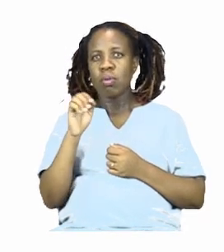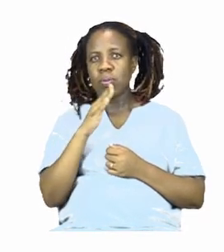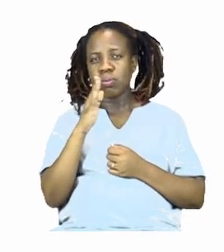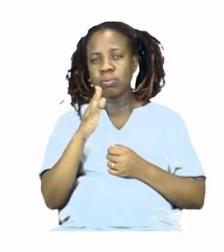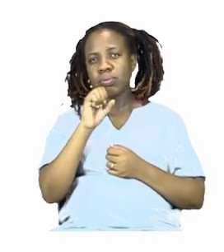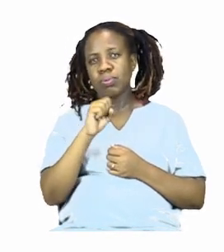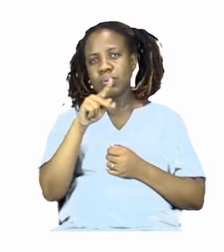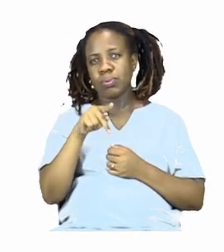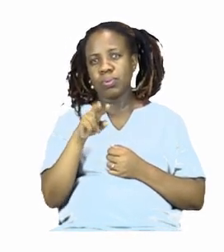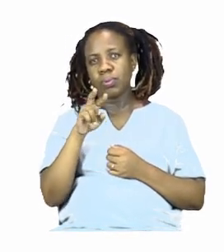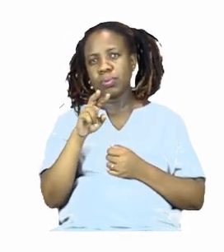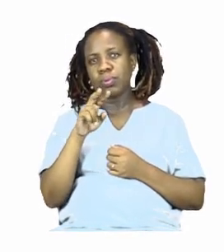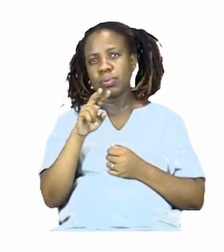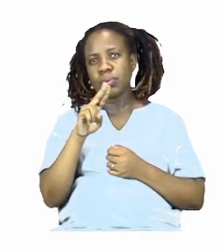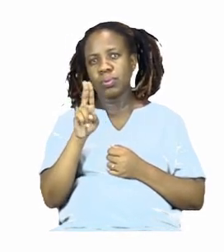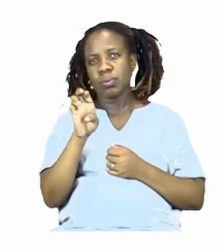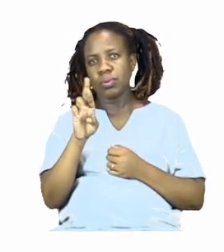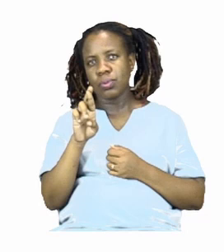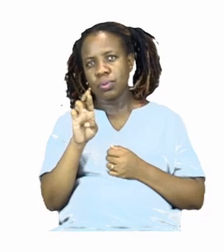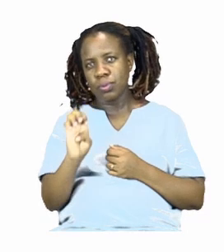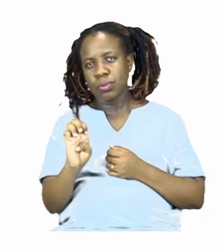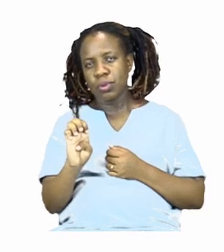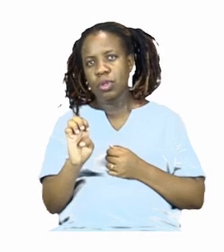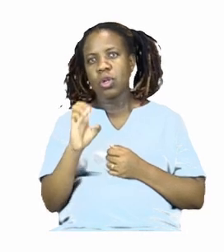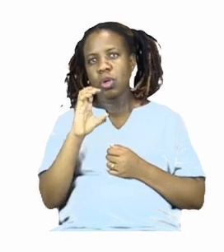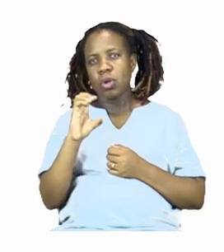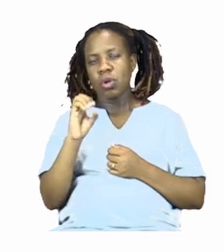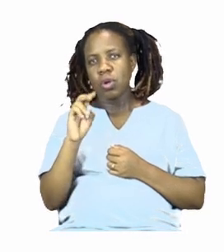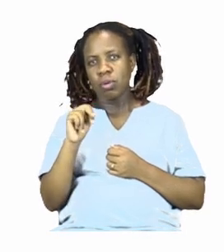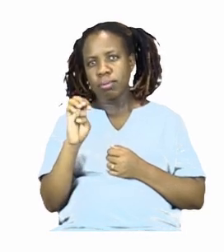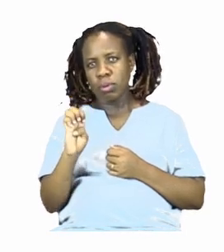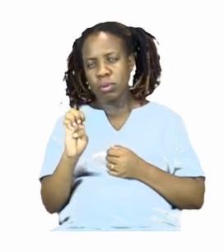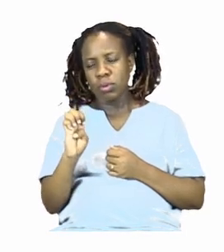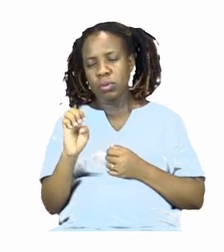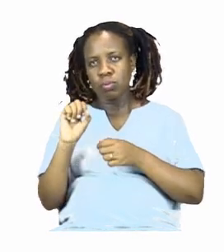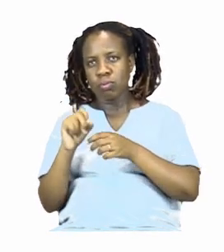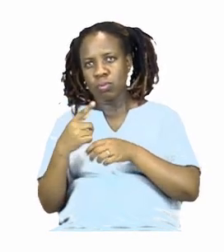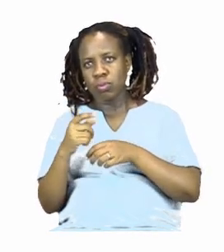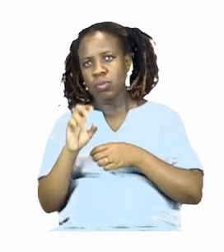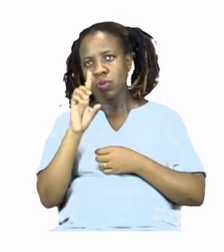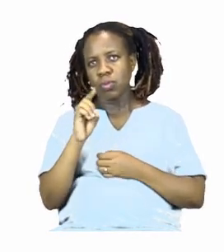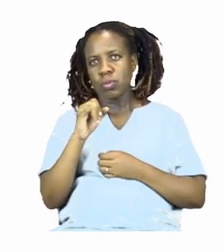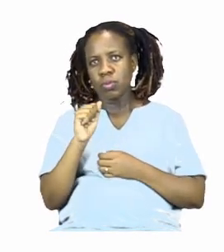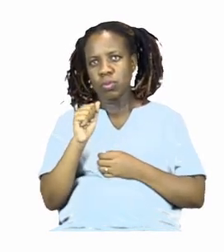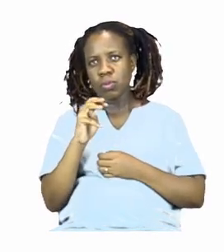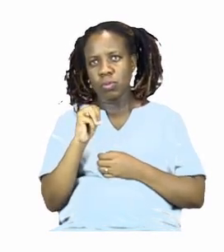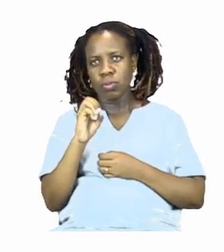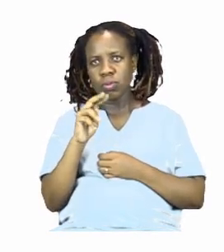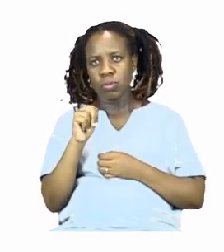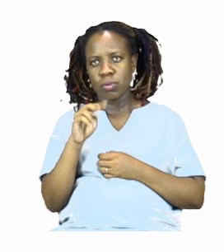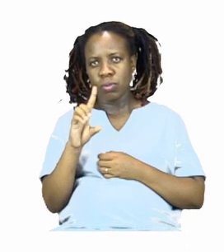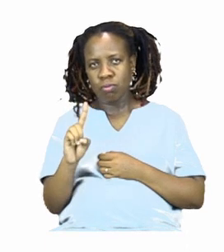or to the shapes on top, and then you must list all the 2D shapes, and then you list all